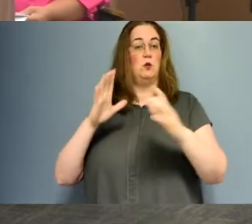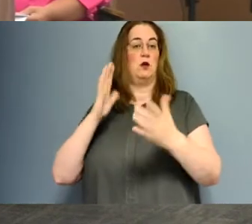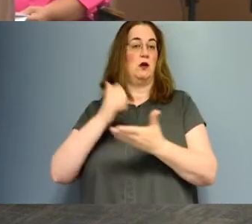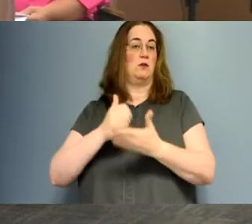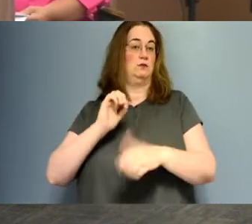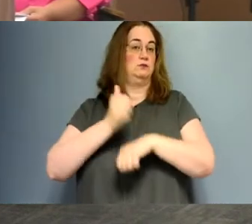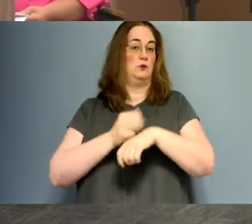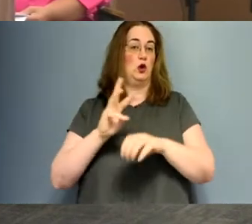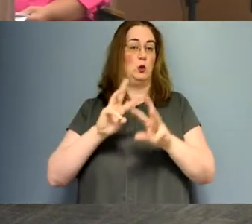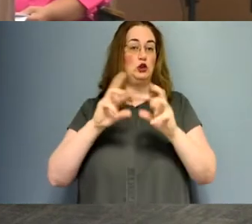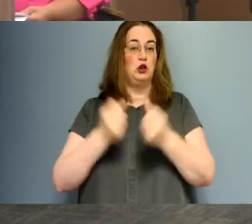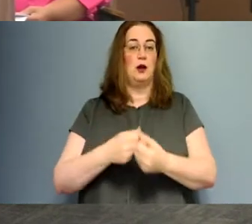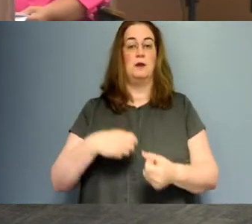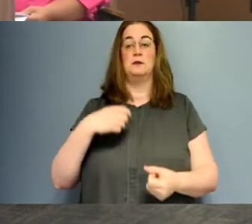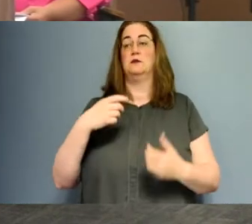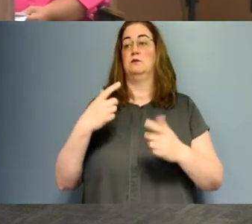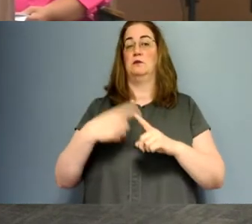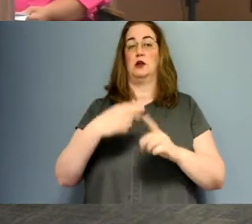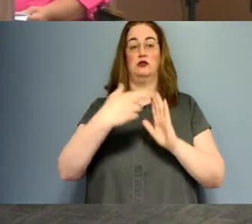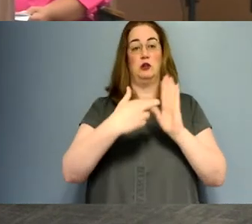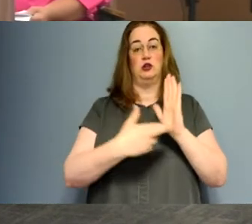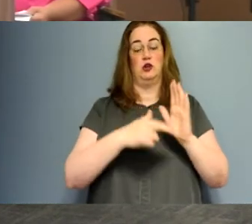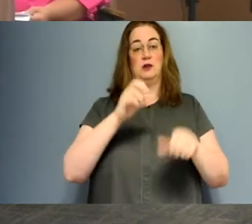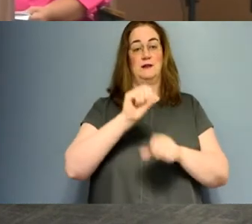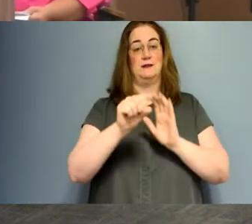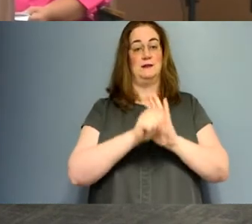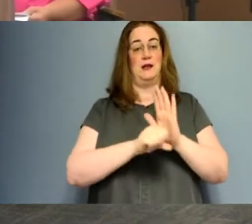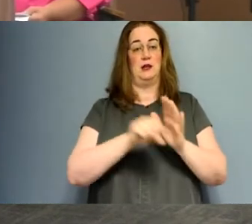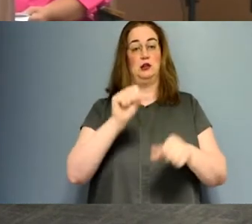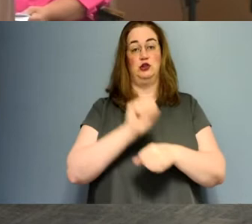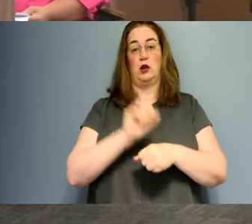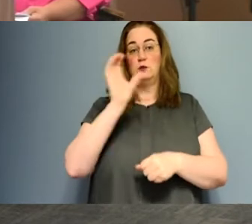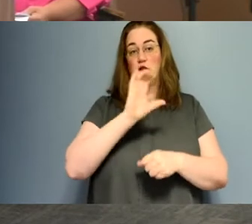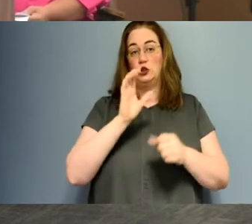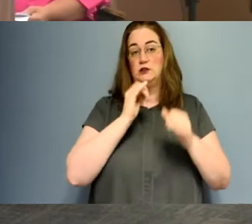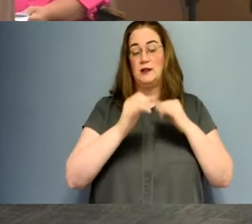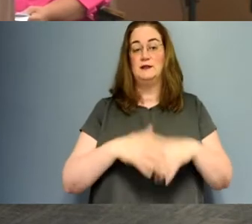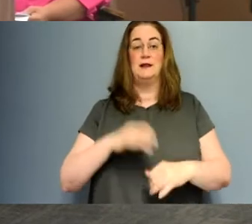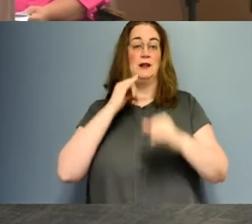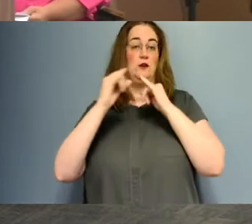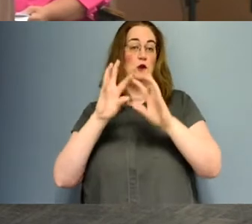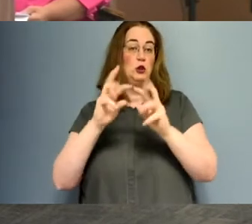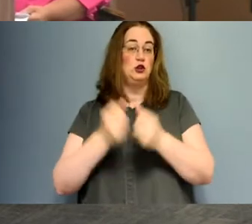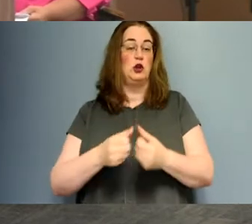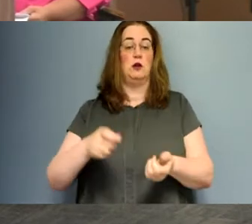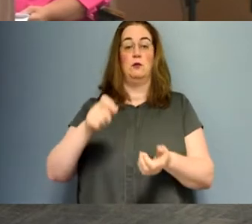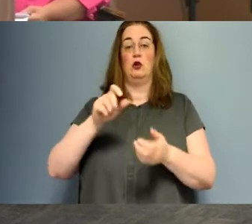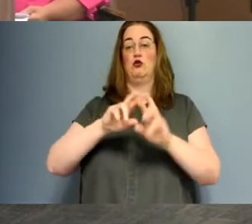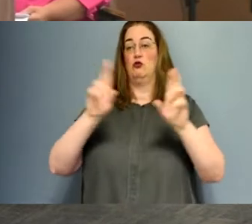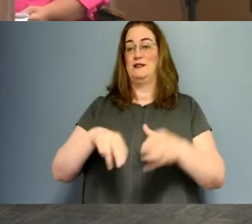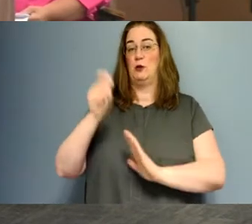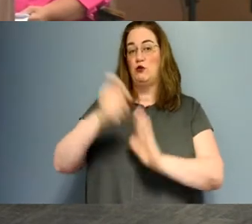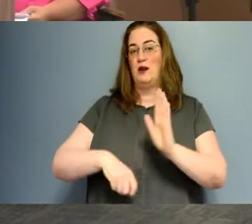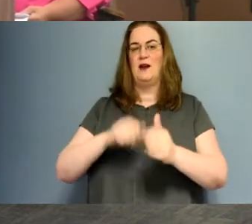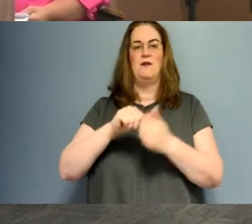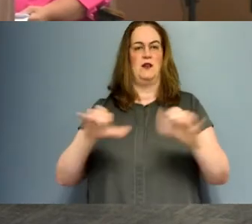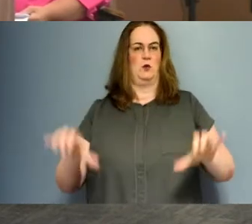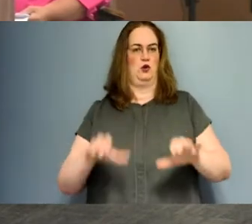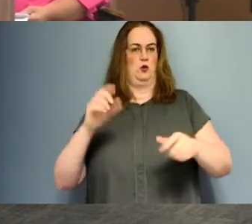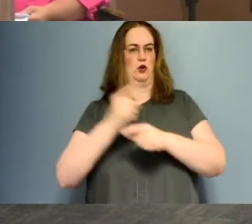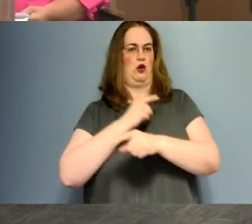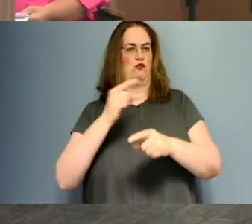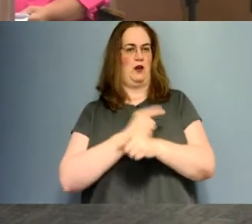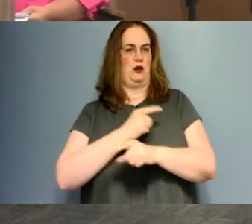including registration on the state job search site, interview workshops, resume writing. Everything we do in our